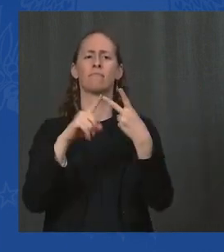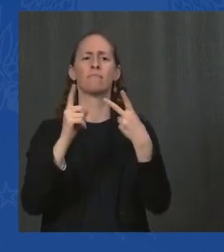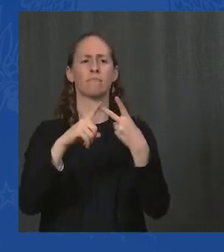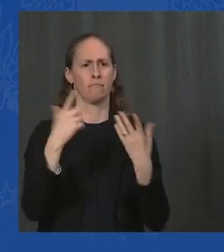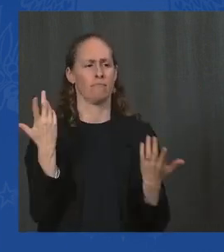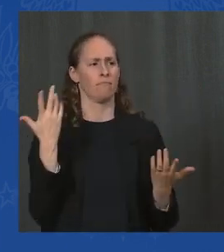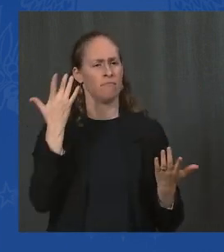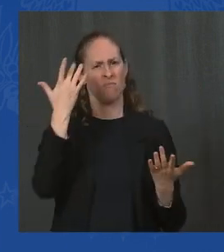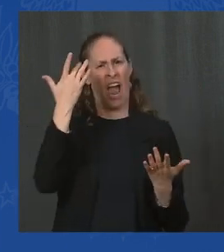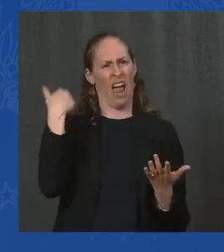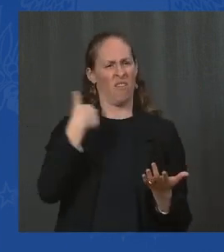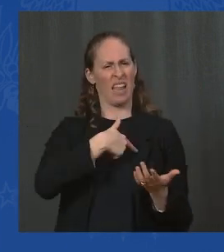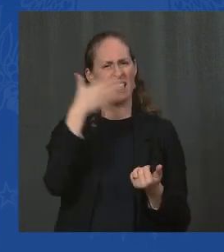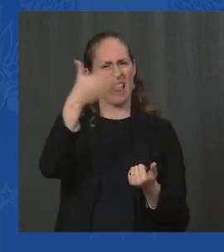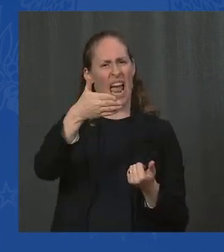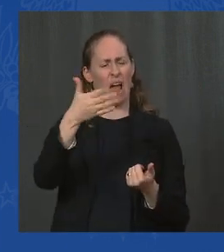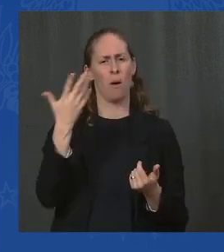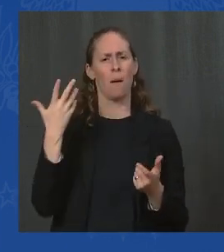States of America.